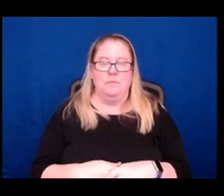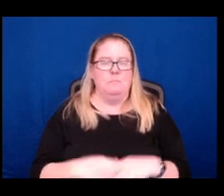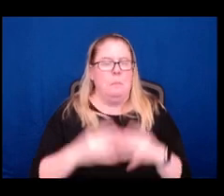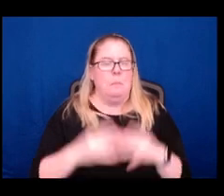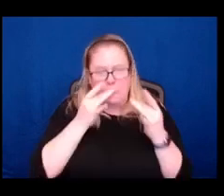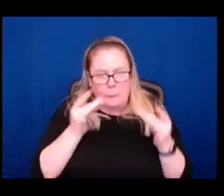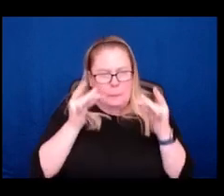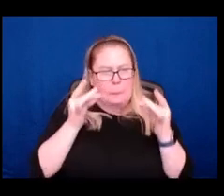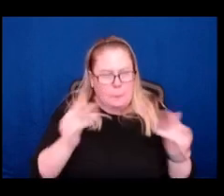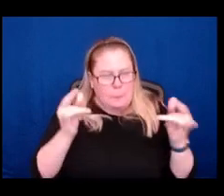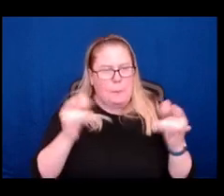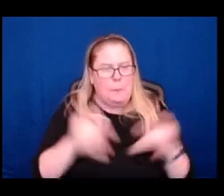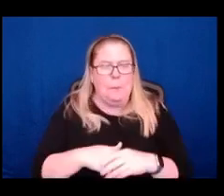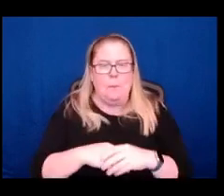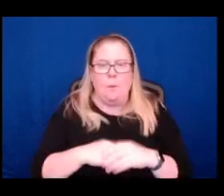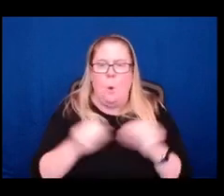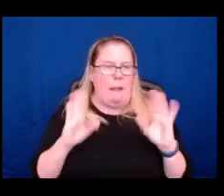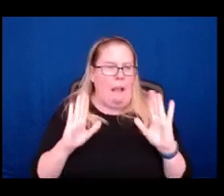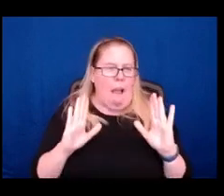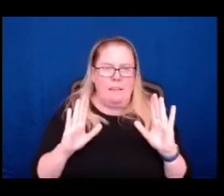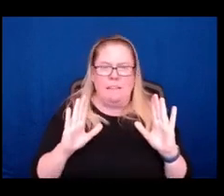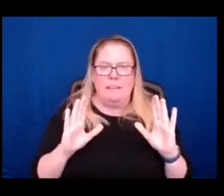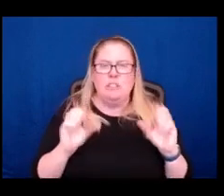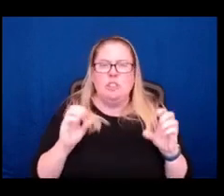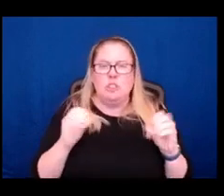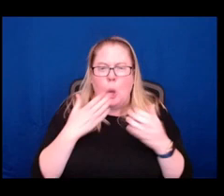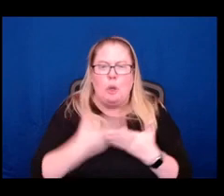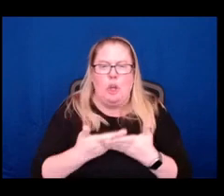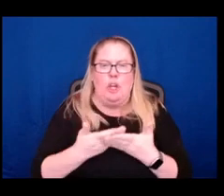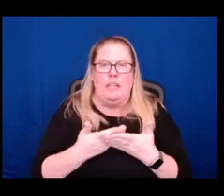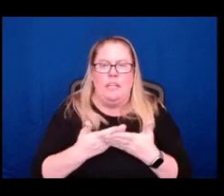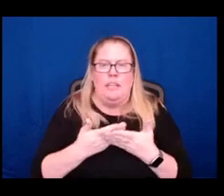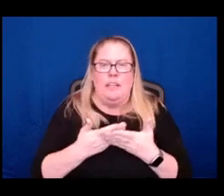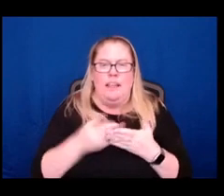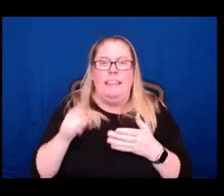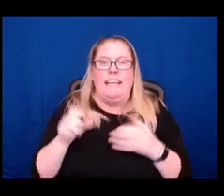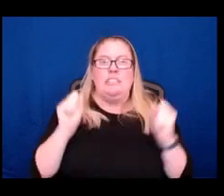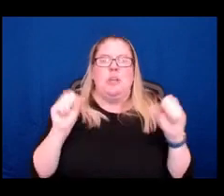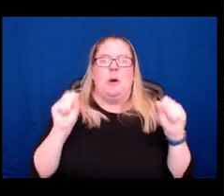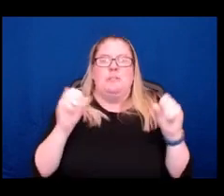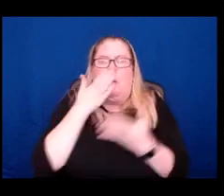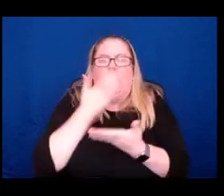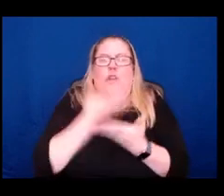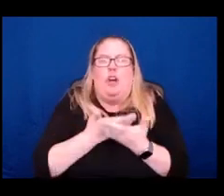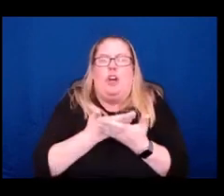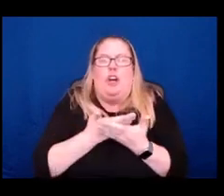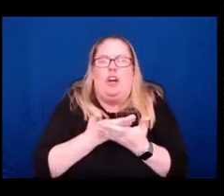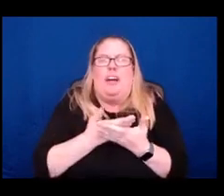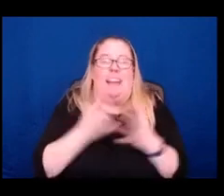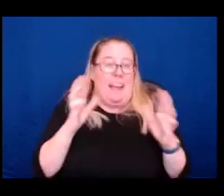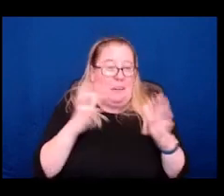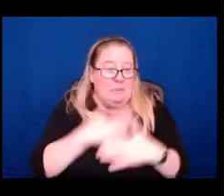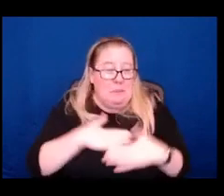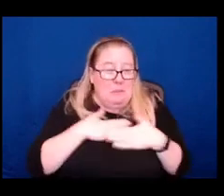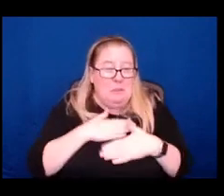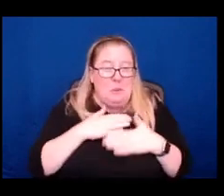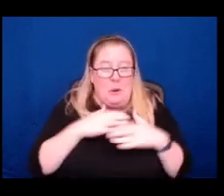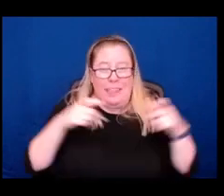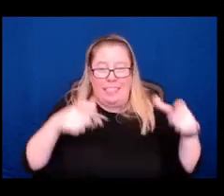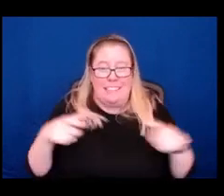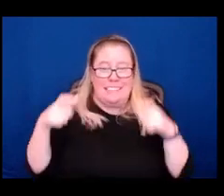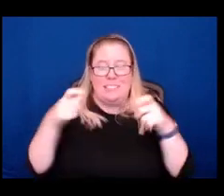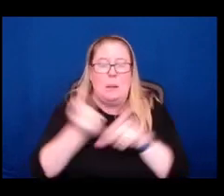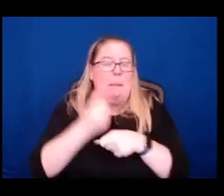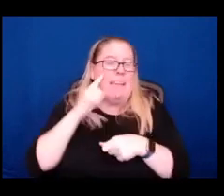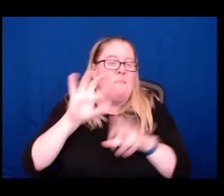Oh my God, this is so good. This is so good. I hope you guys enjoy this dish. Make it for your family. Tell me how